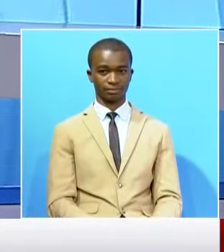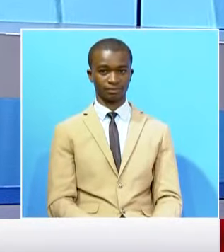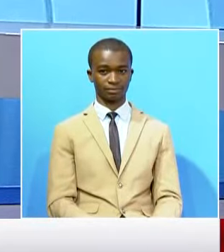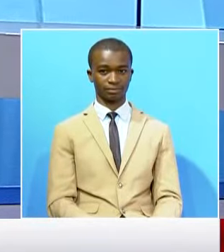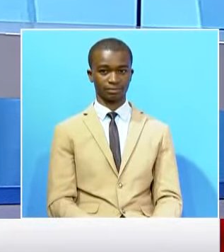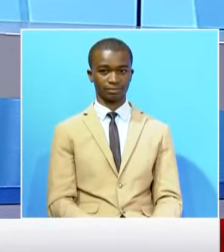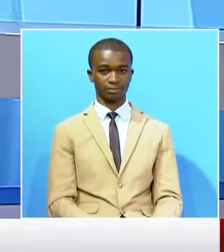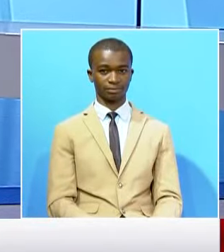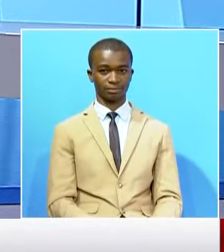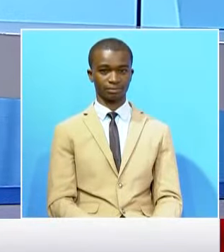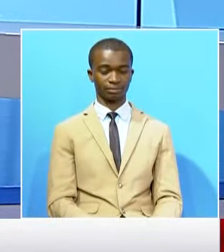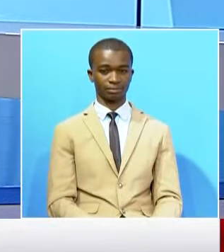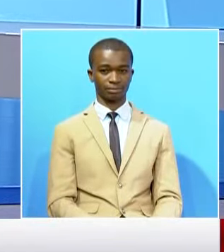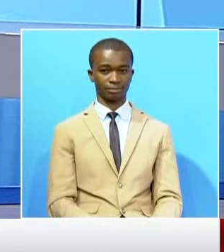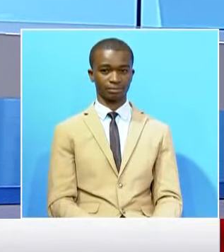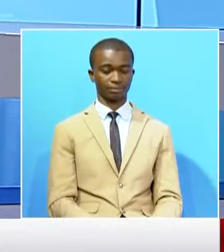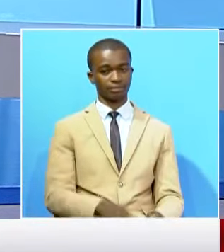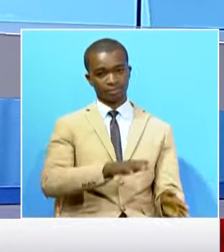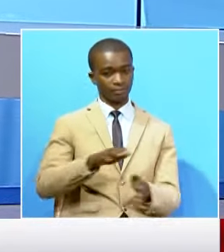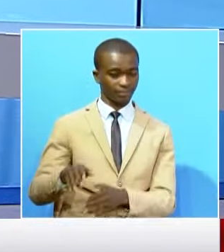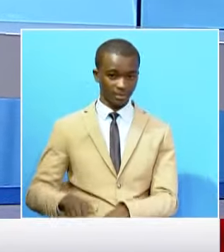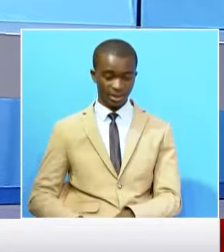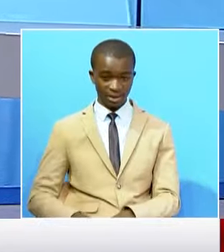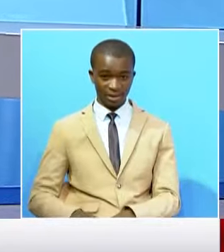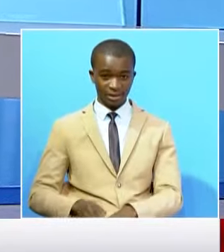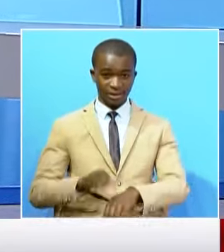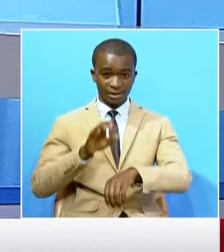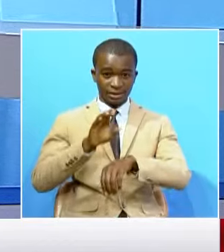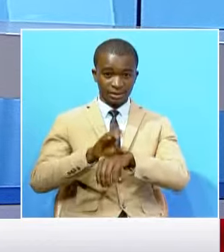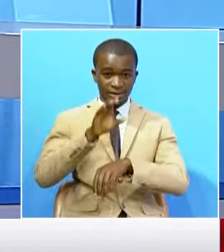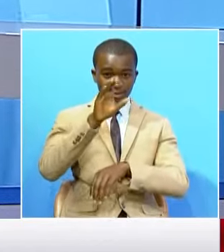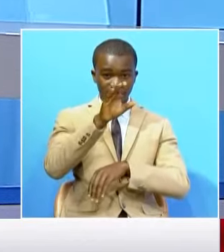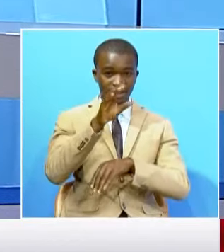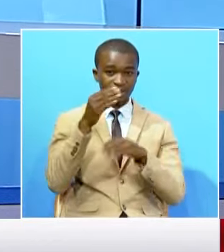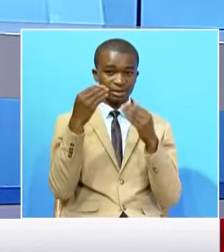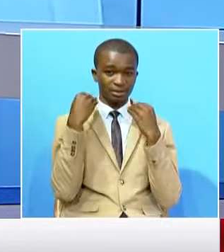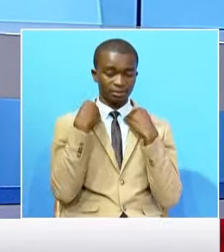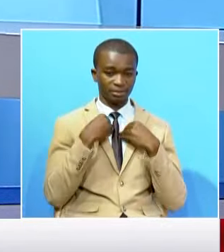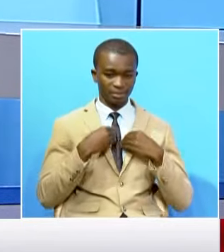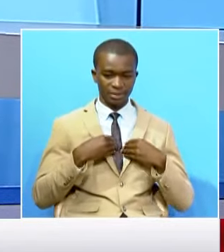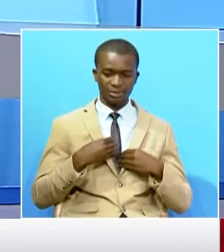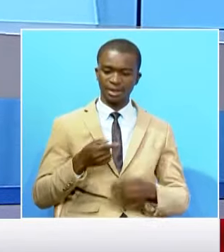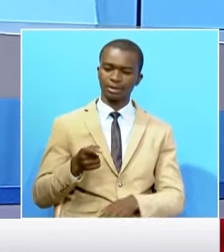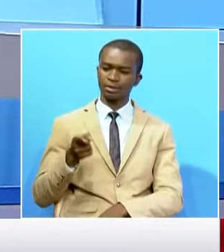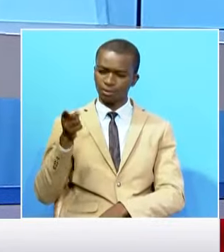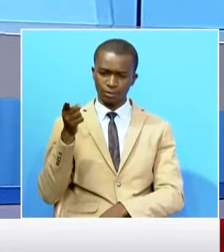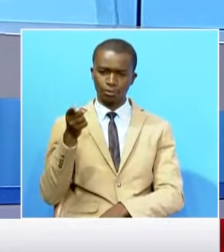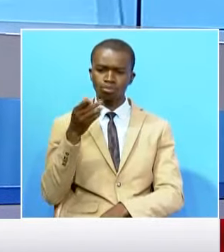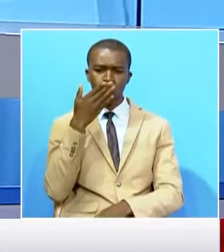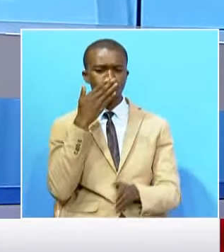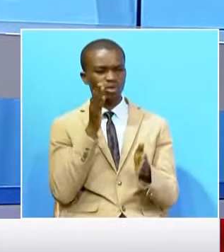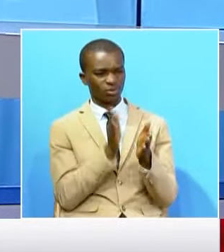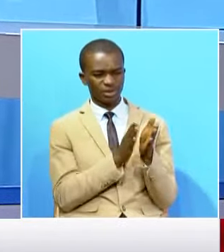in Eastern Province, Chipata City Mayor George Mwanza has applauded Smiling Kids Zambia for its relentless support